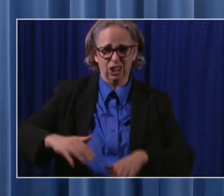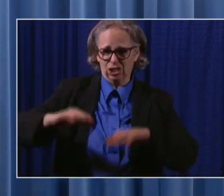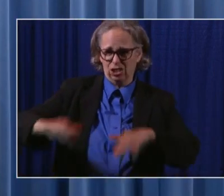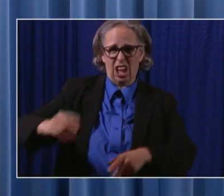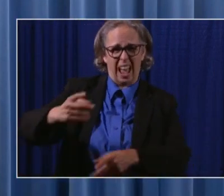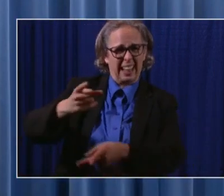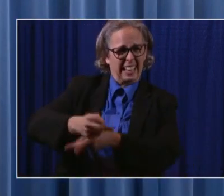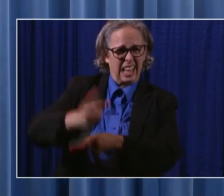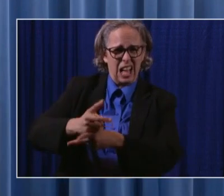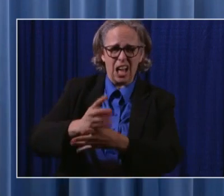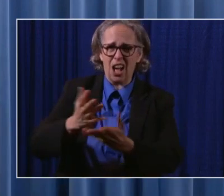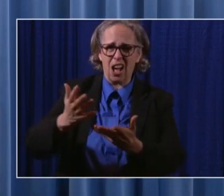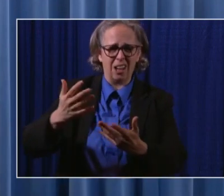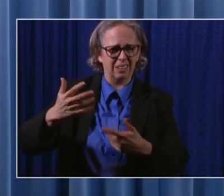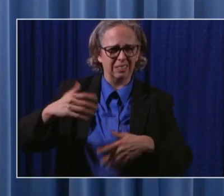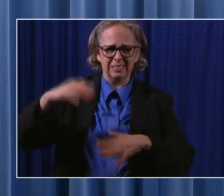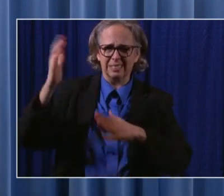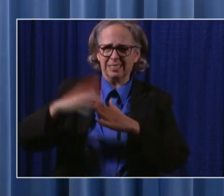became convinced